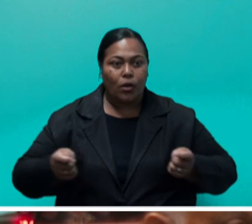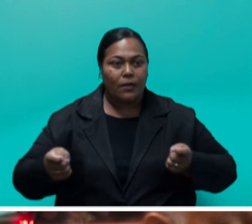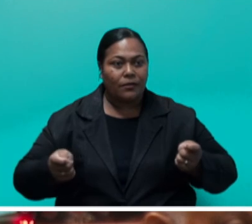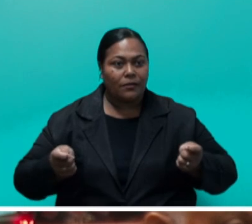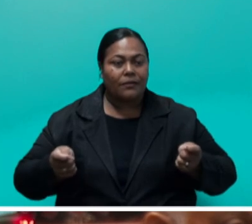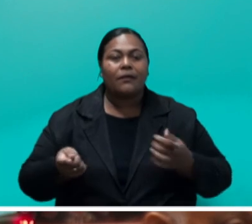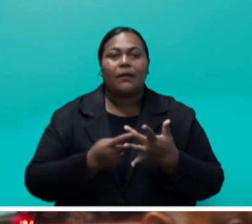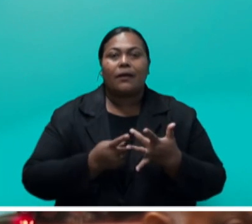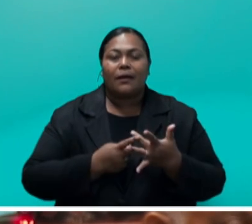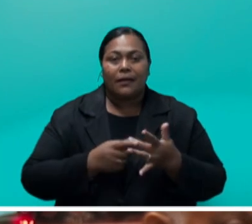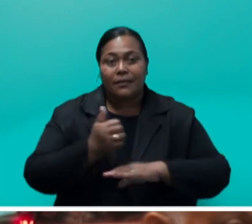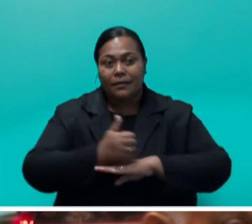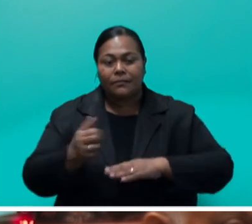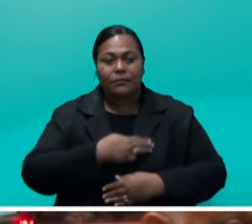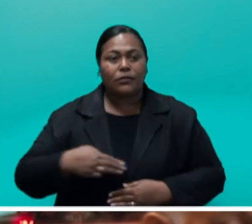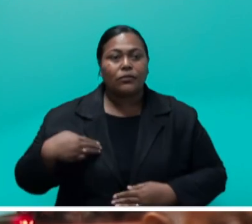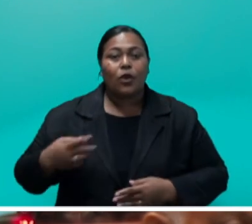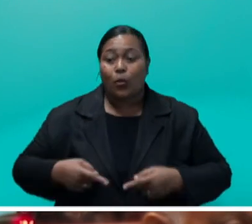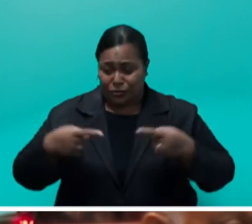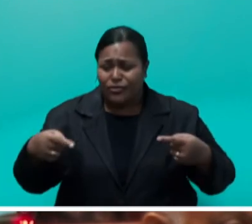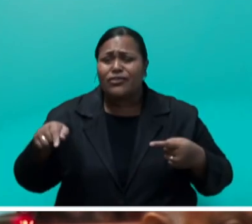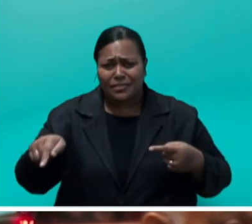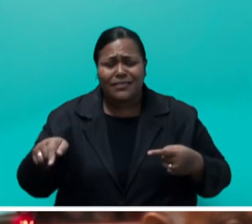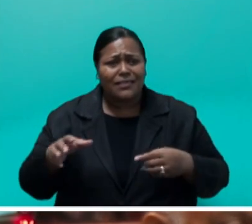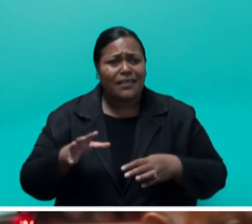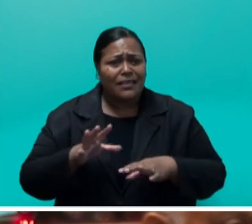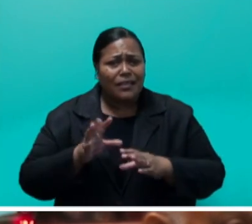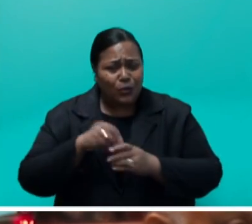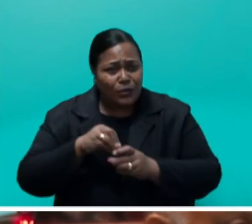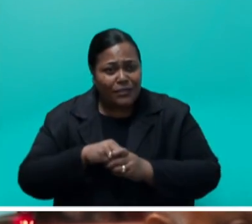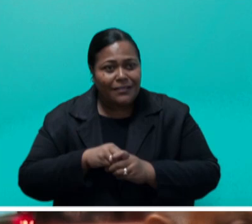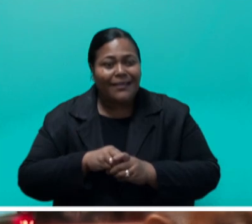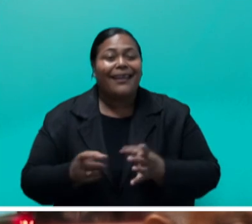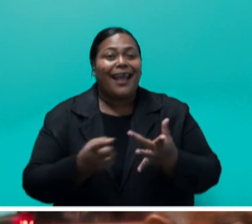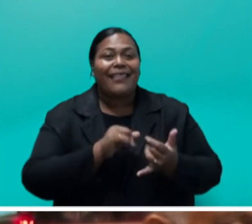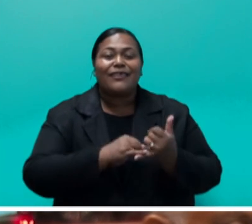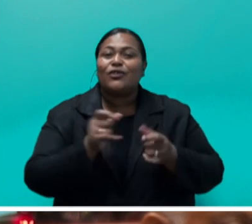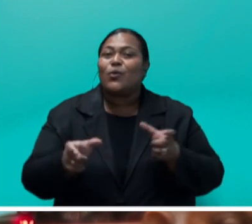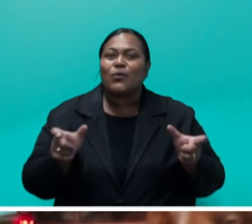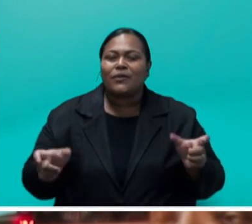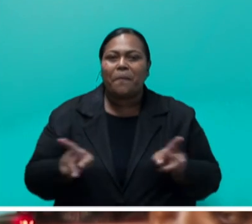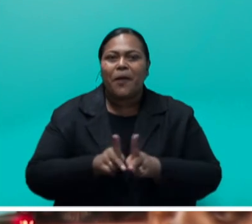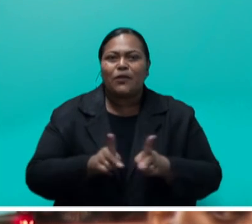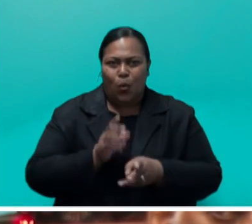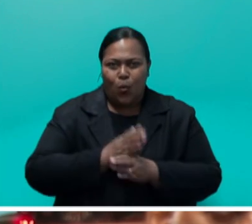ministries, the opposition included, and relevant stakeholders and partners that work